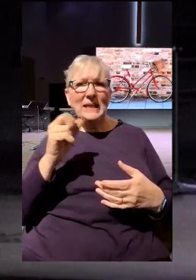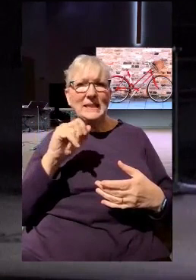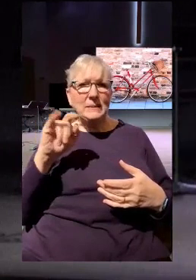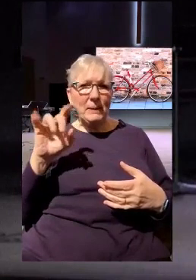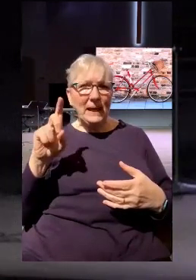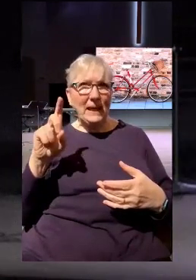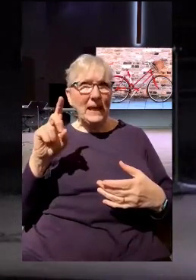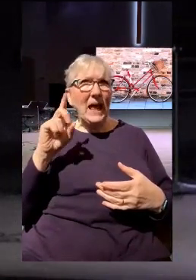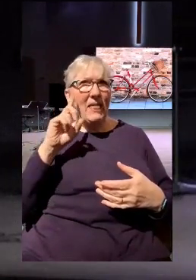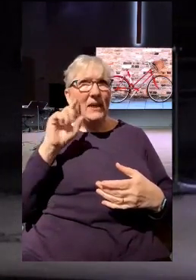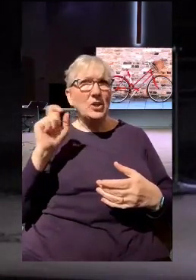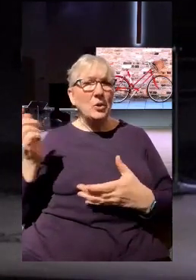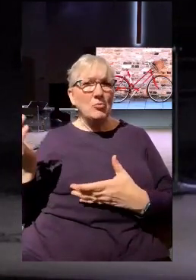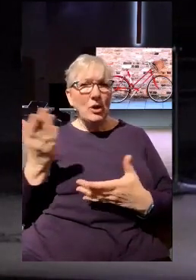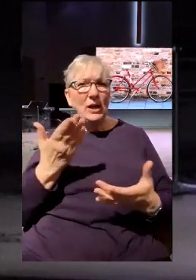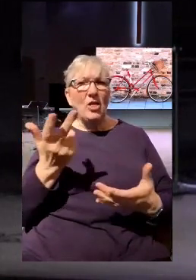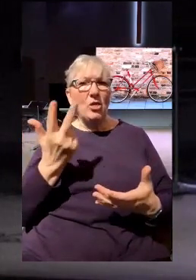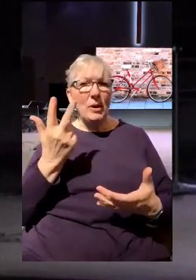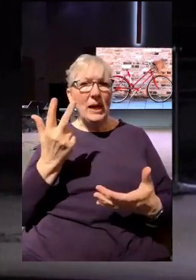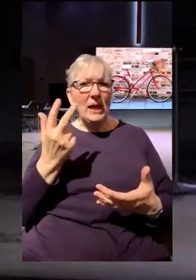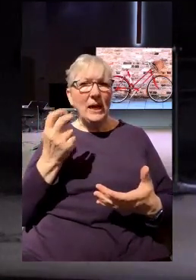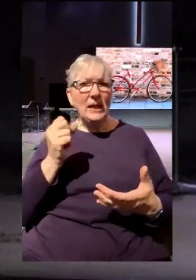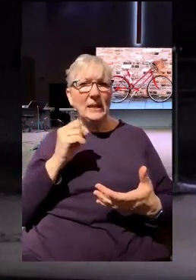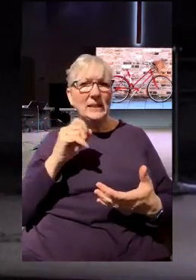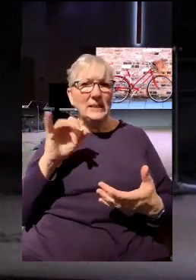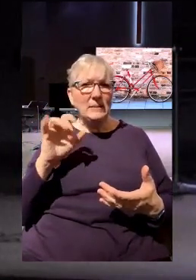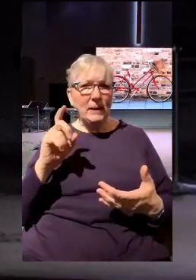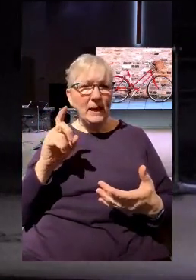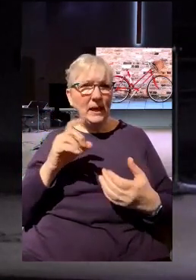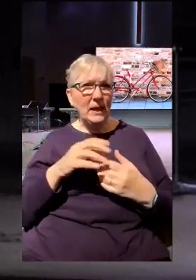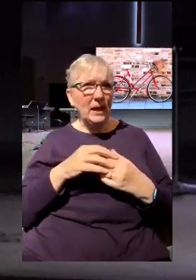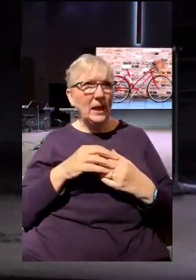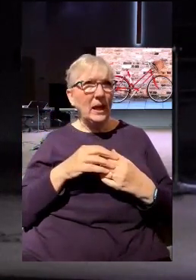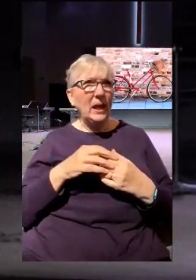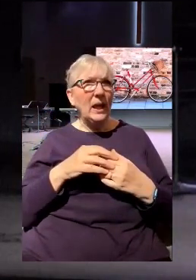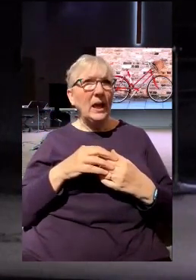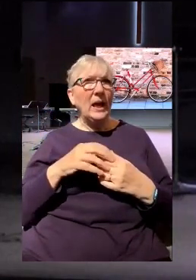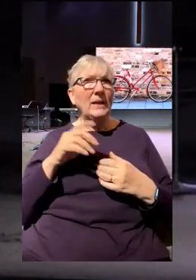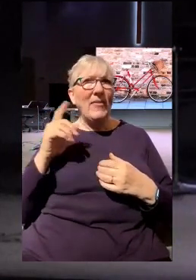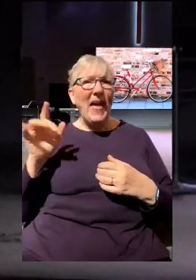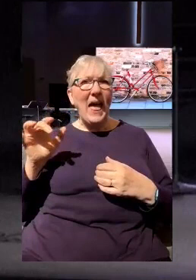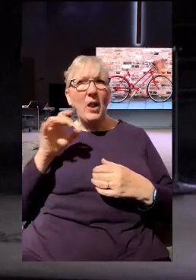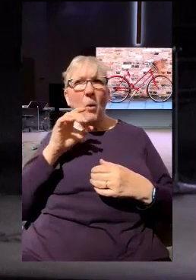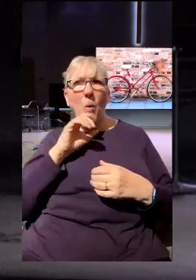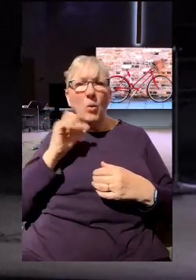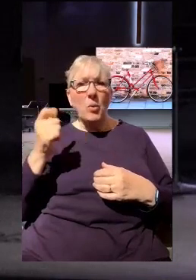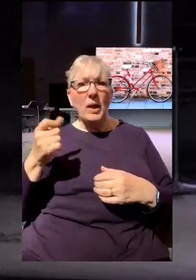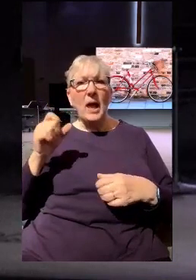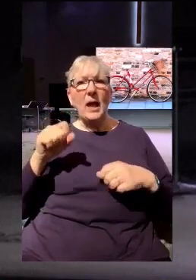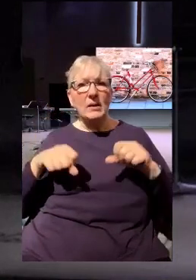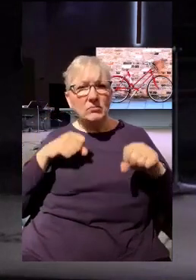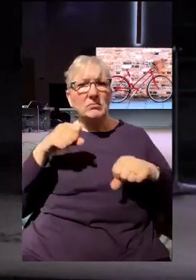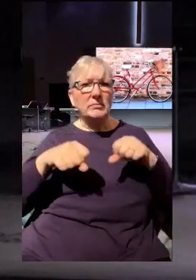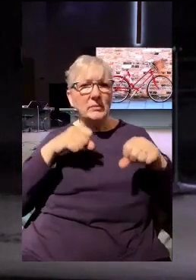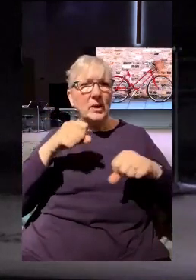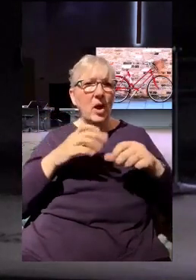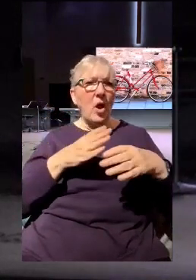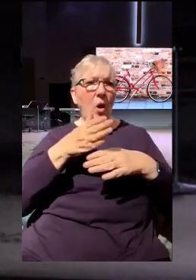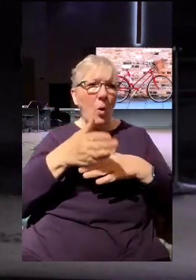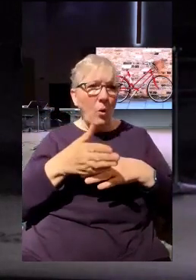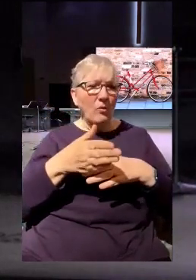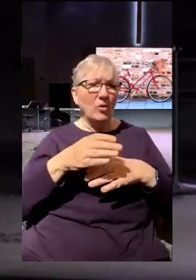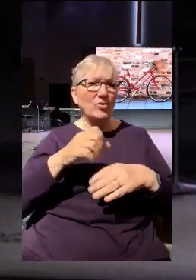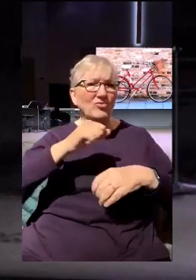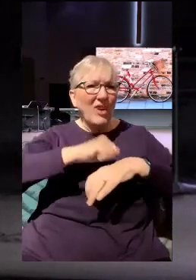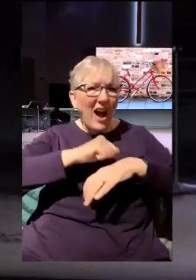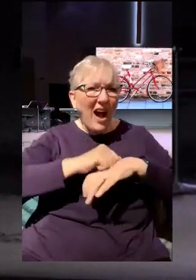your 3-speed. I rode that bike over the roots and rocks of wooded upstate New York every summer. The thing